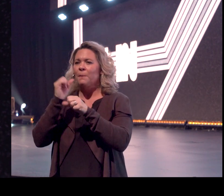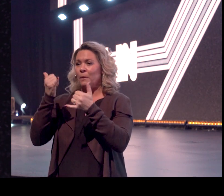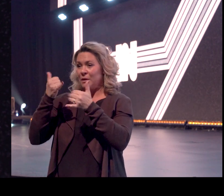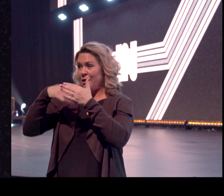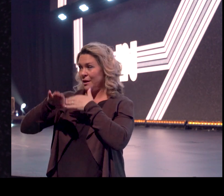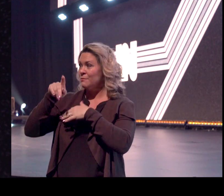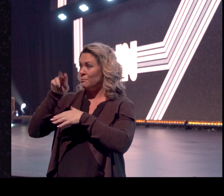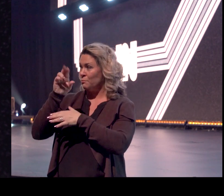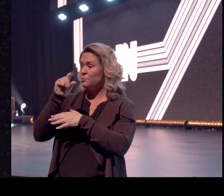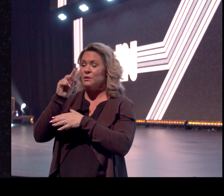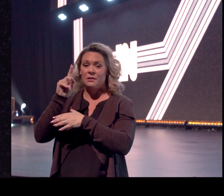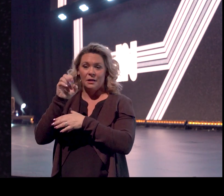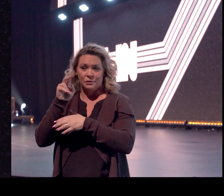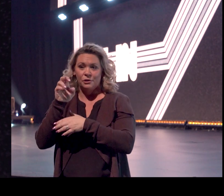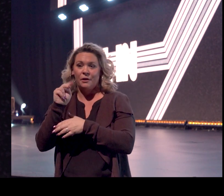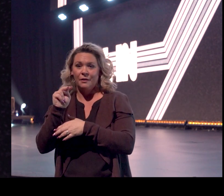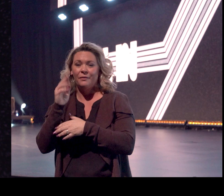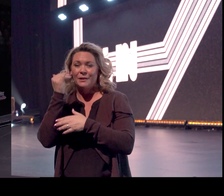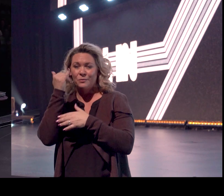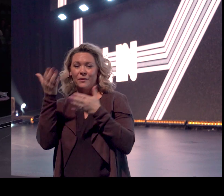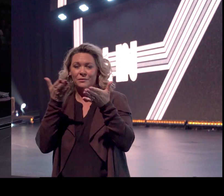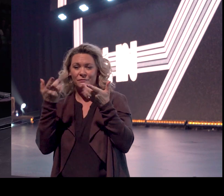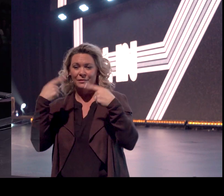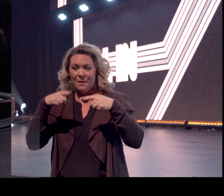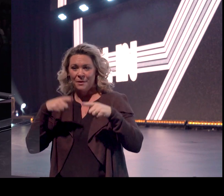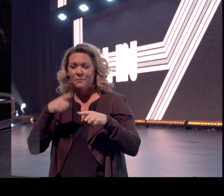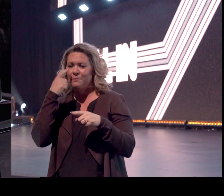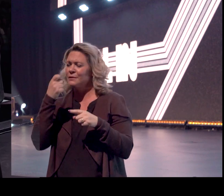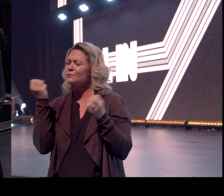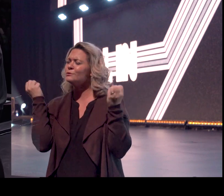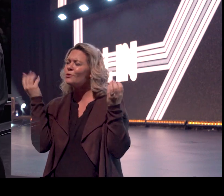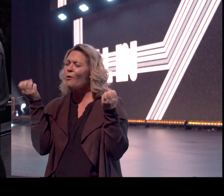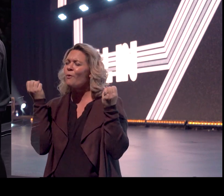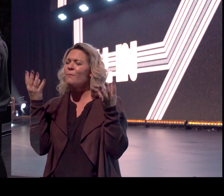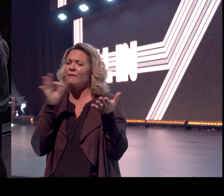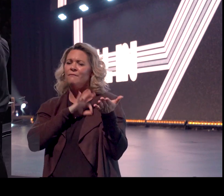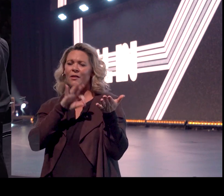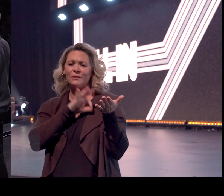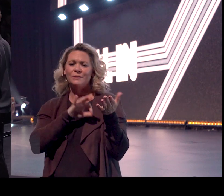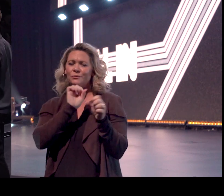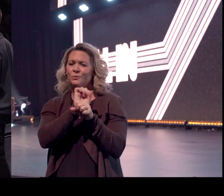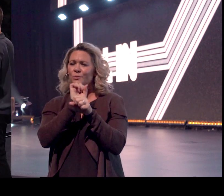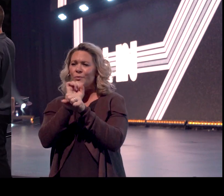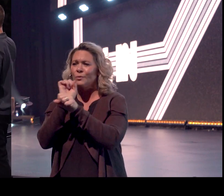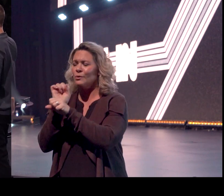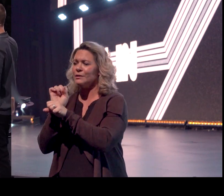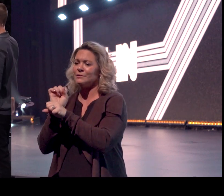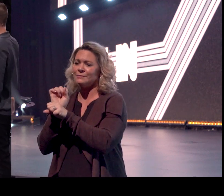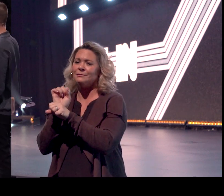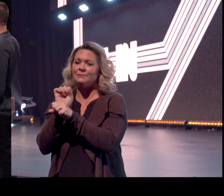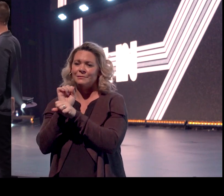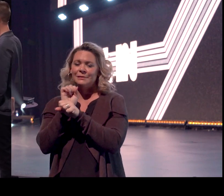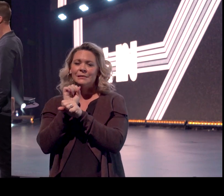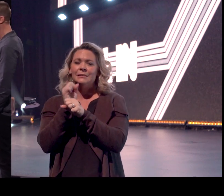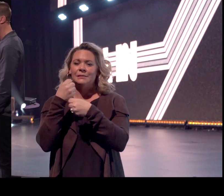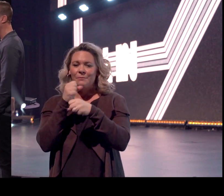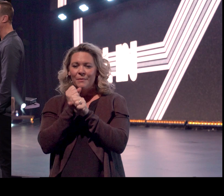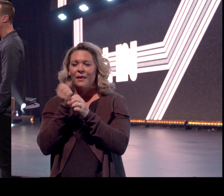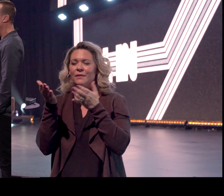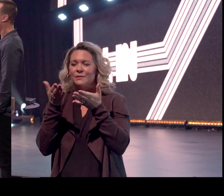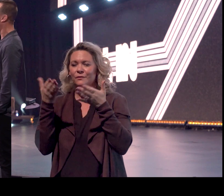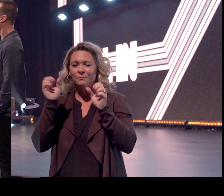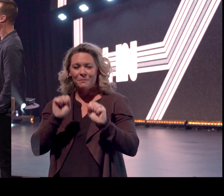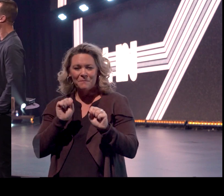behind the scenes right now in production, and that's the only reason our service is happening right now, because there's an army of volunteers, and just because you can't see it doesn't mean it doesn't